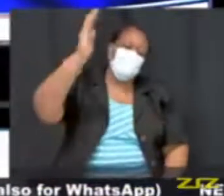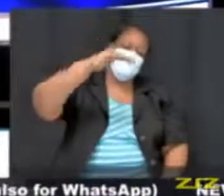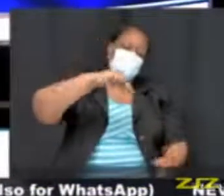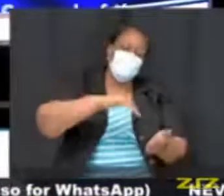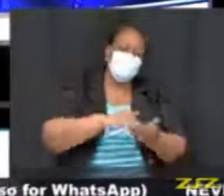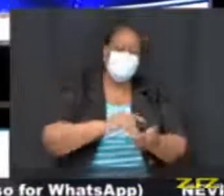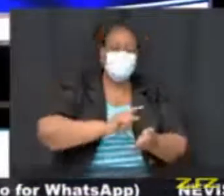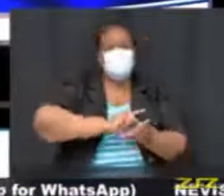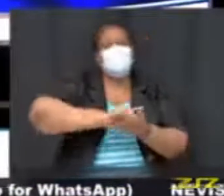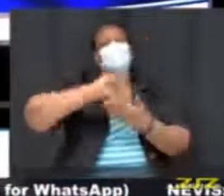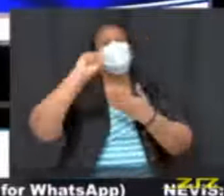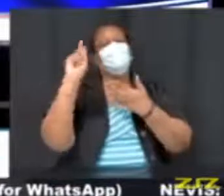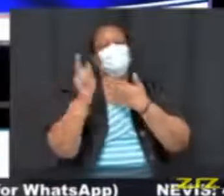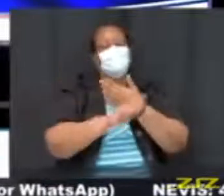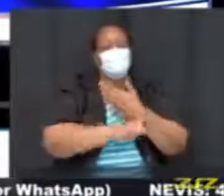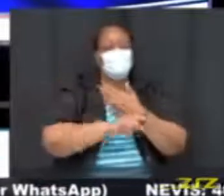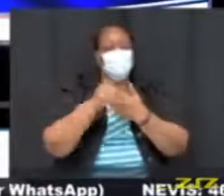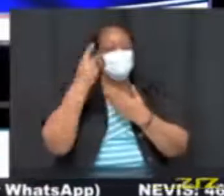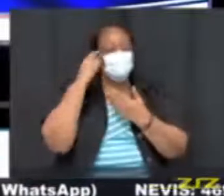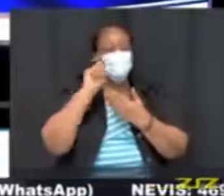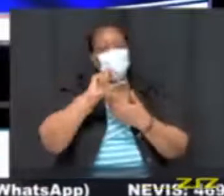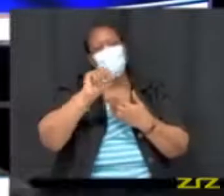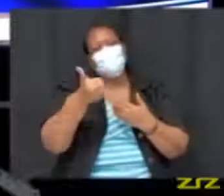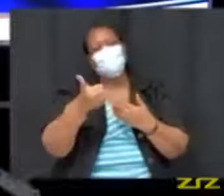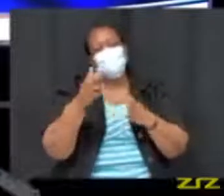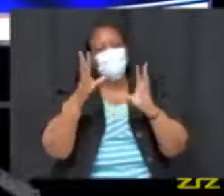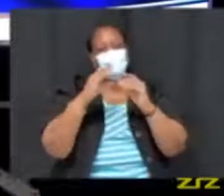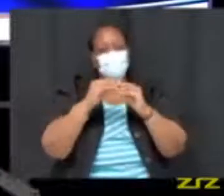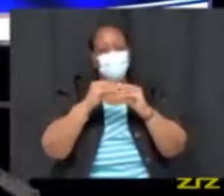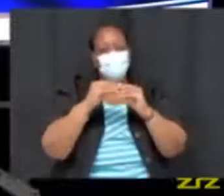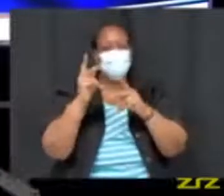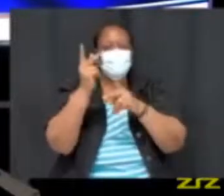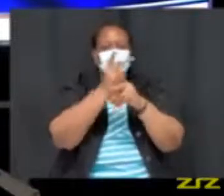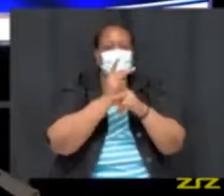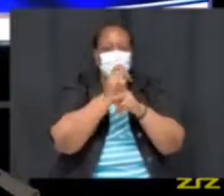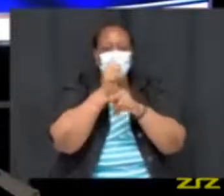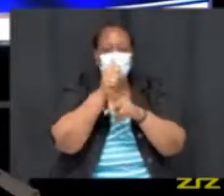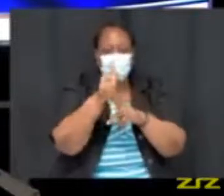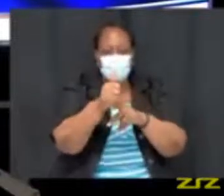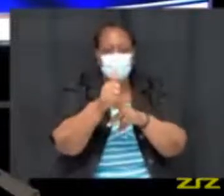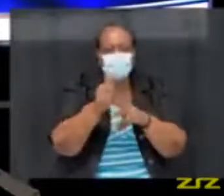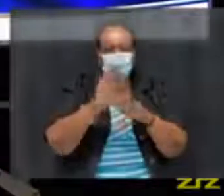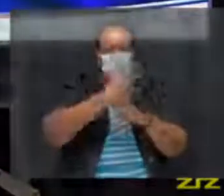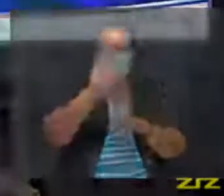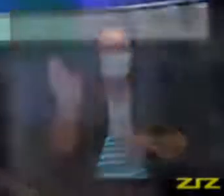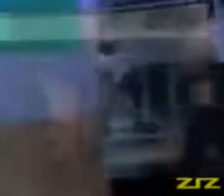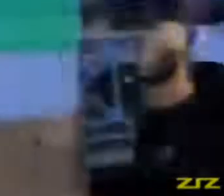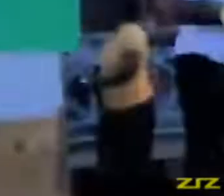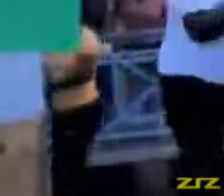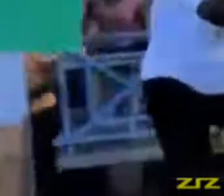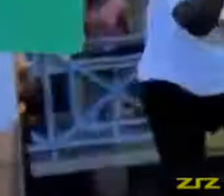another press briefing. Until then, take good care. I am Les Roy Williams.